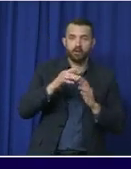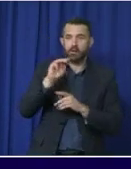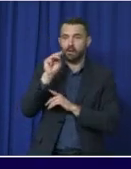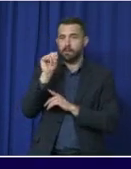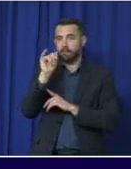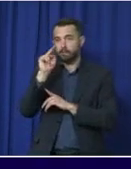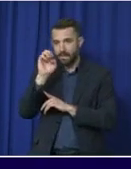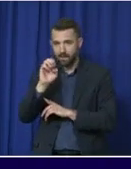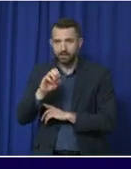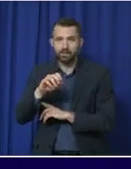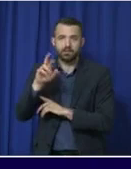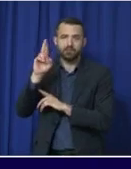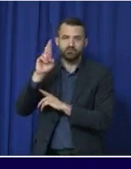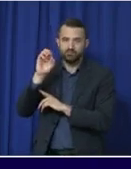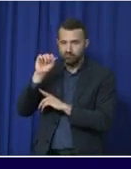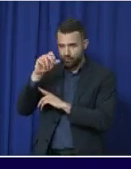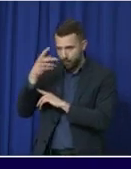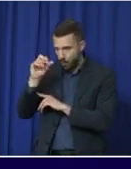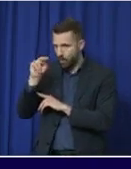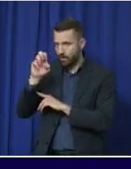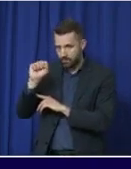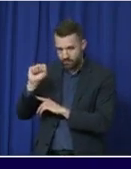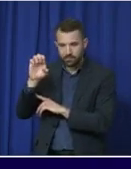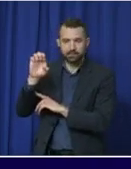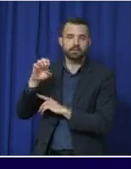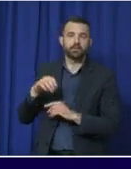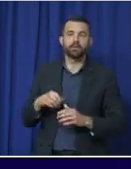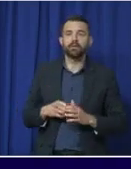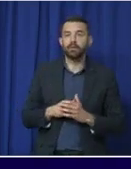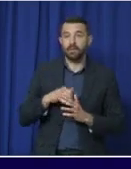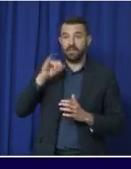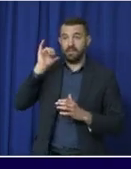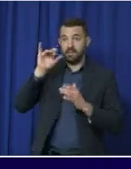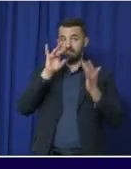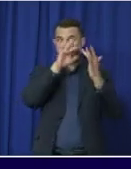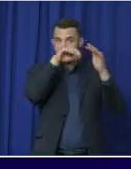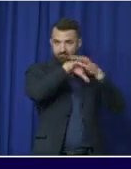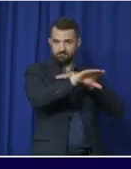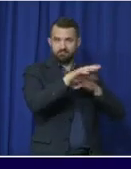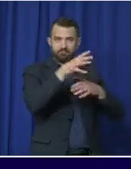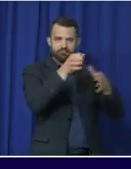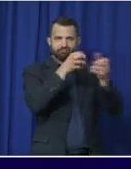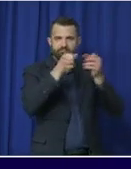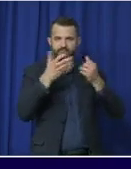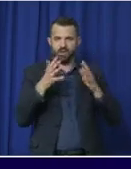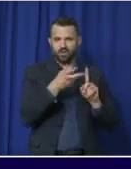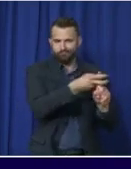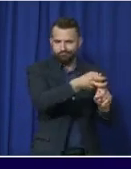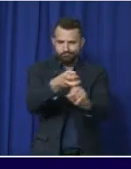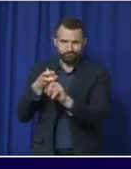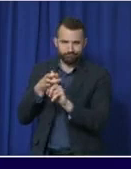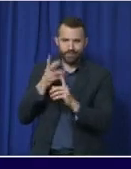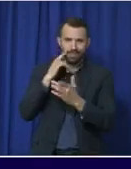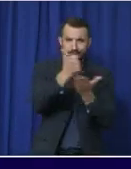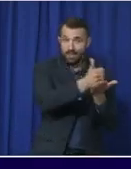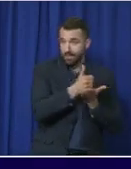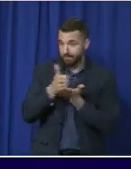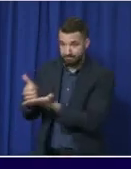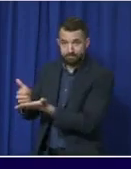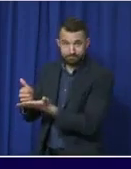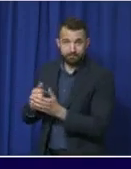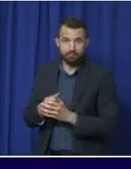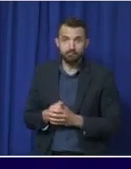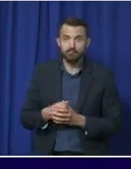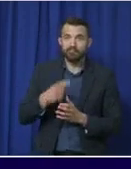health, and emergency volunteers to respond to emergency situations. These volunteers will assist us for at least 2